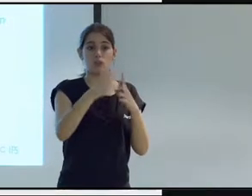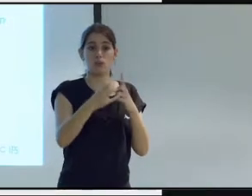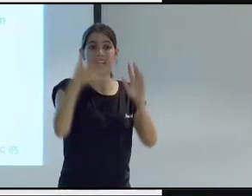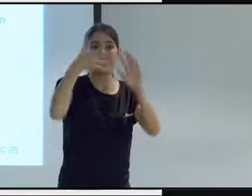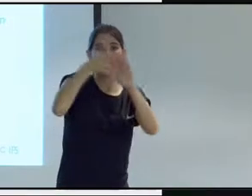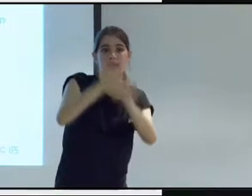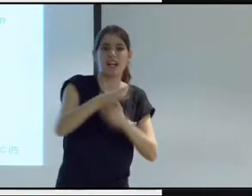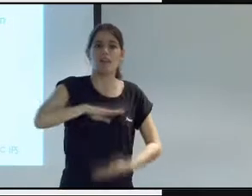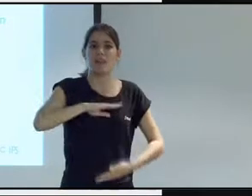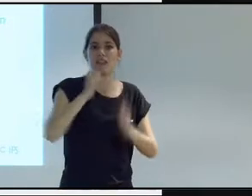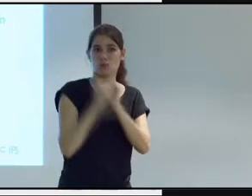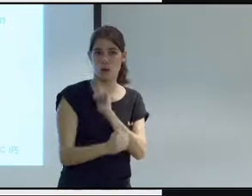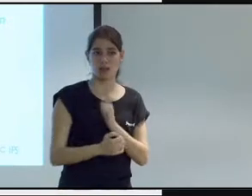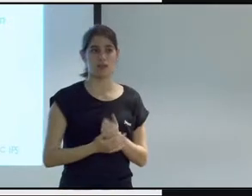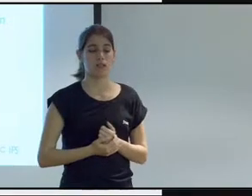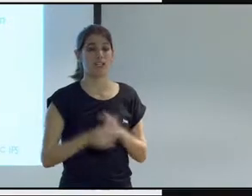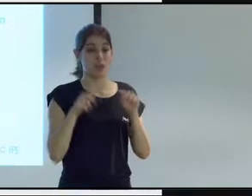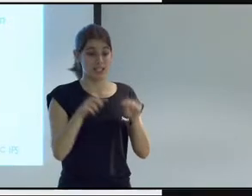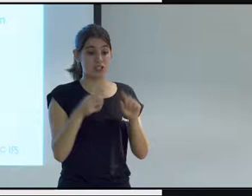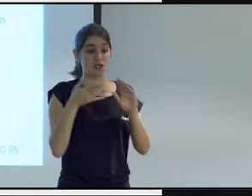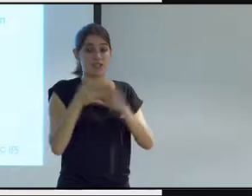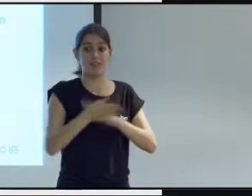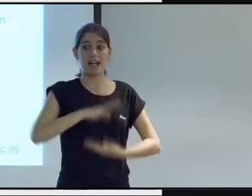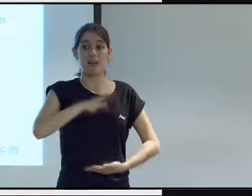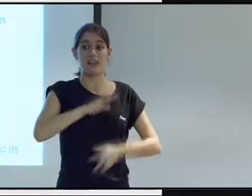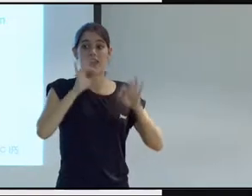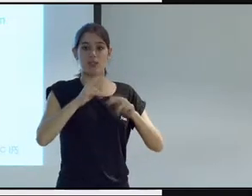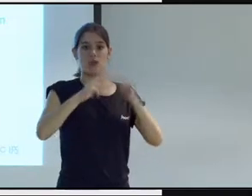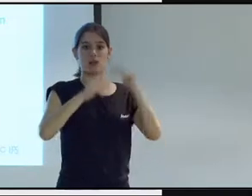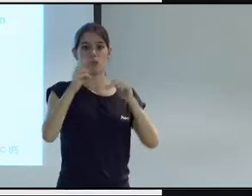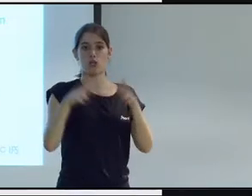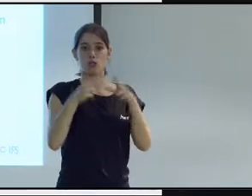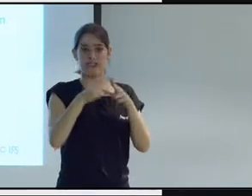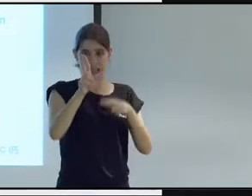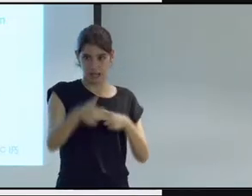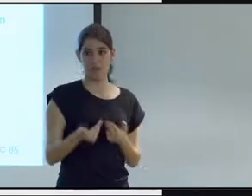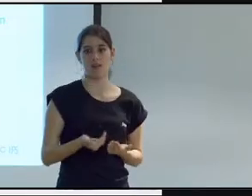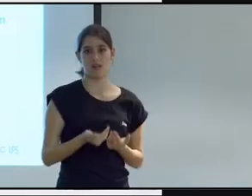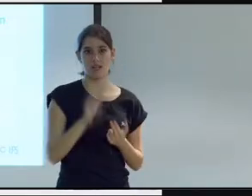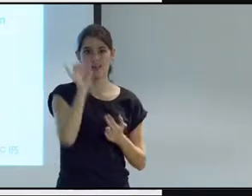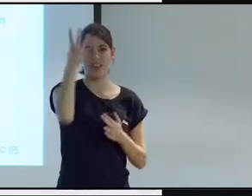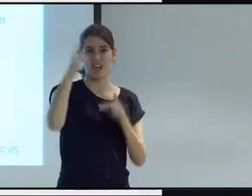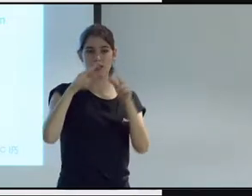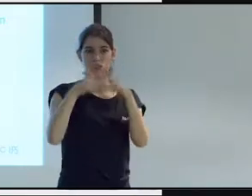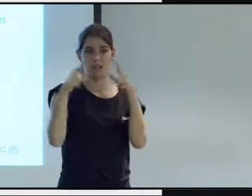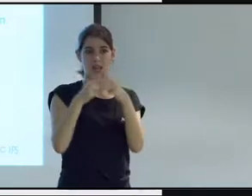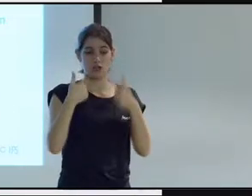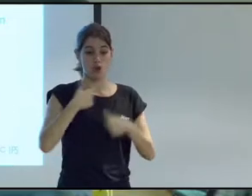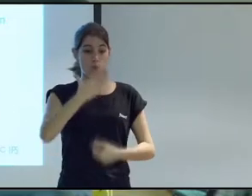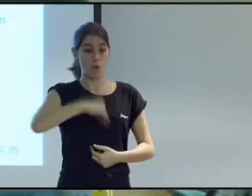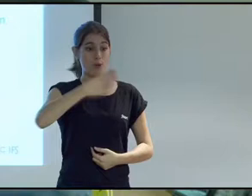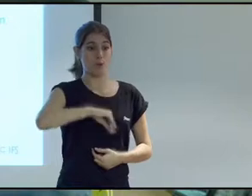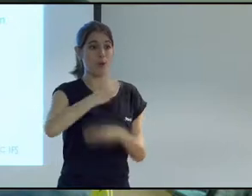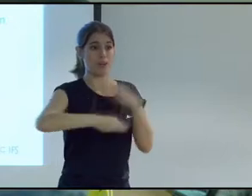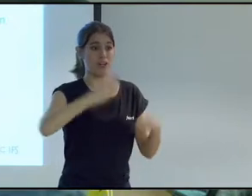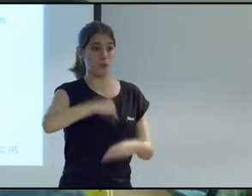are defined and determined and made possible by our surroundings, and so that capacities are also built socially. What we are able to do